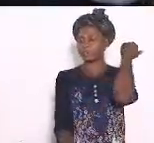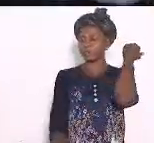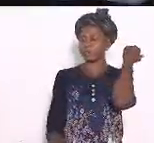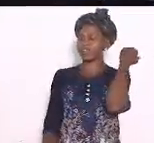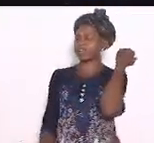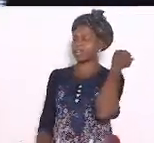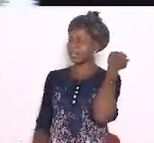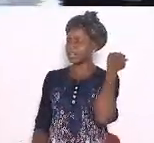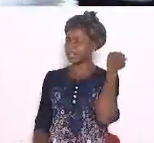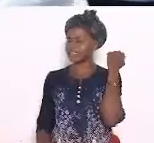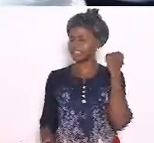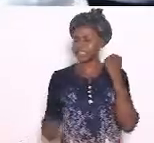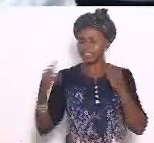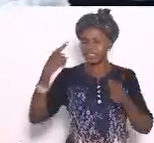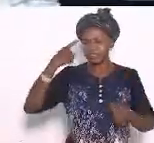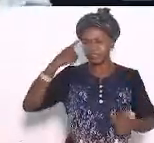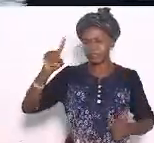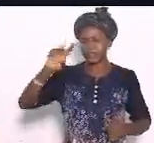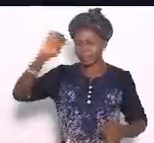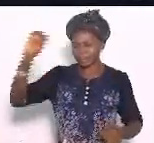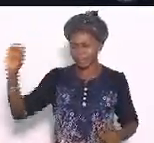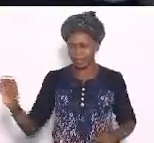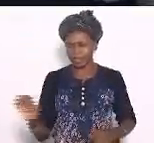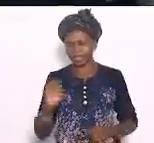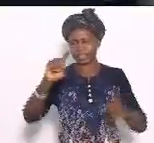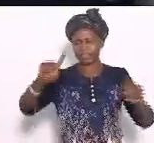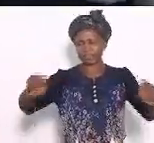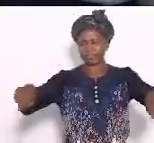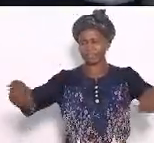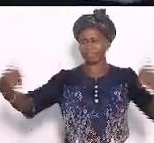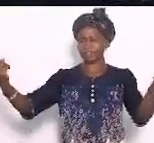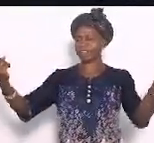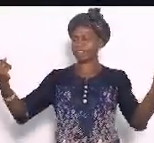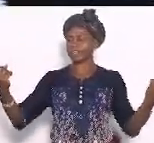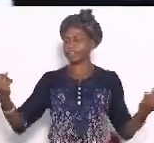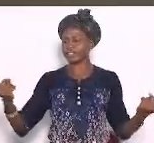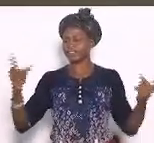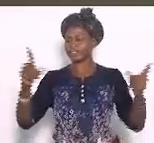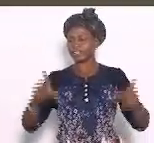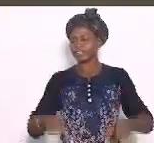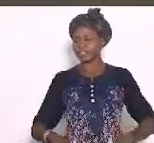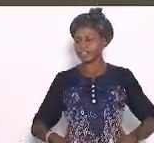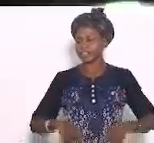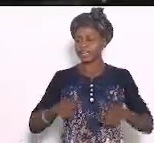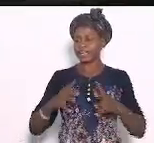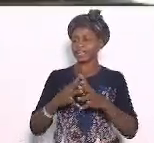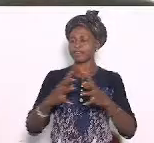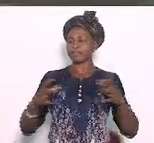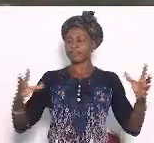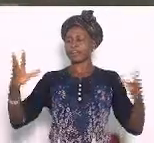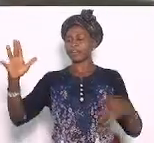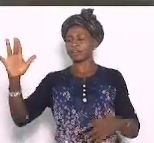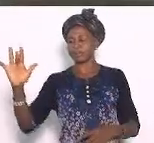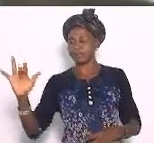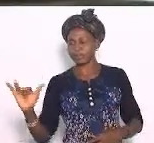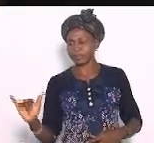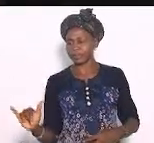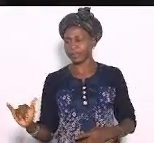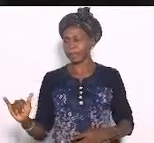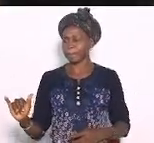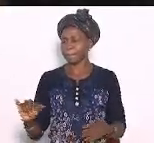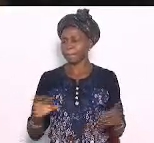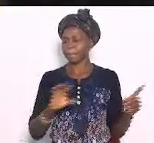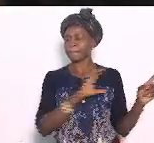ISTY for God life AB